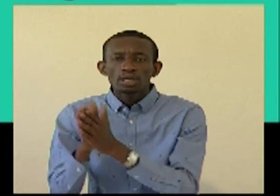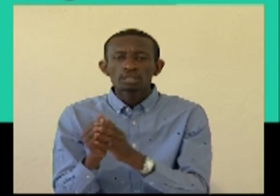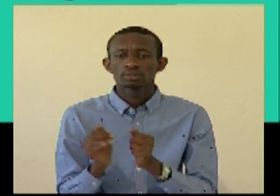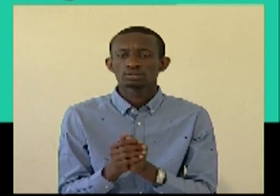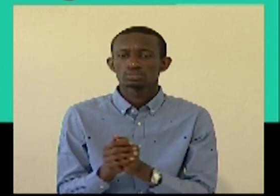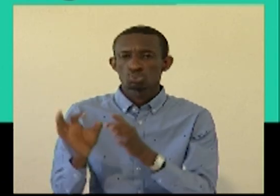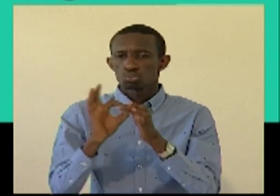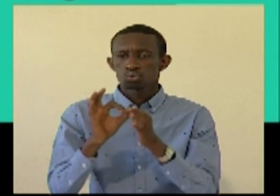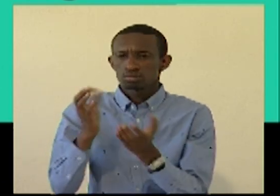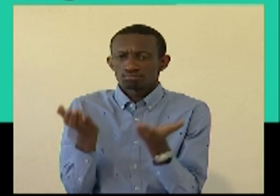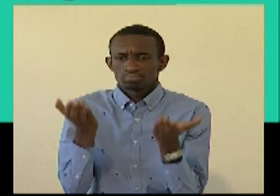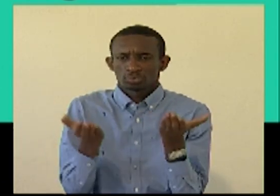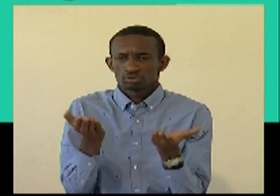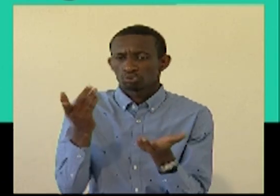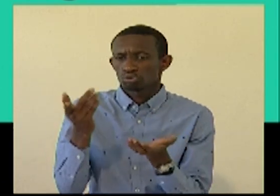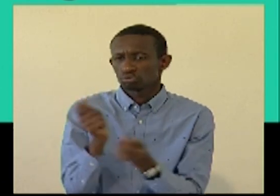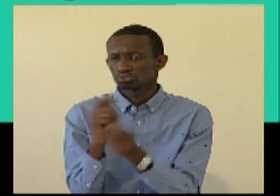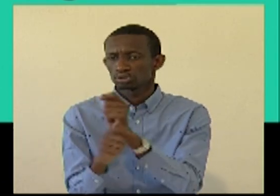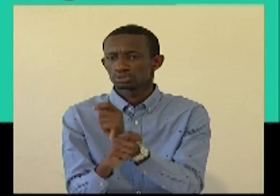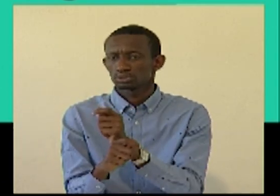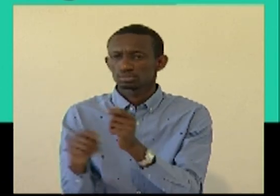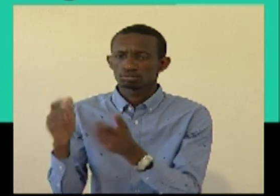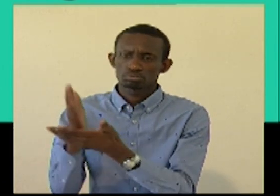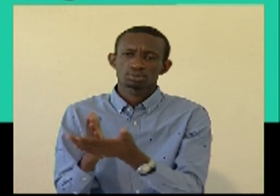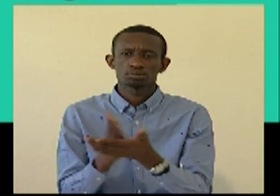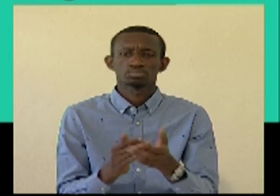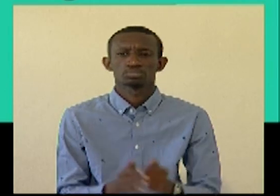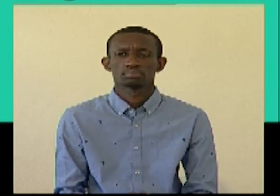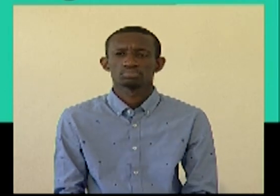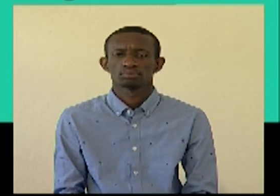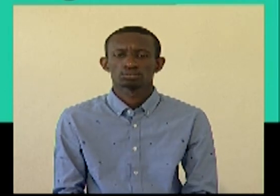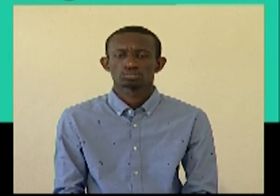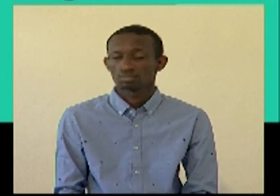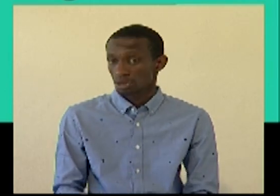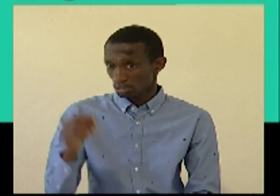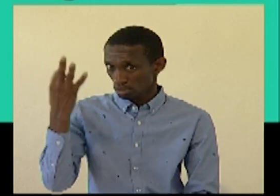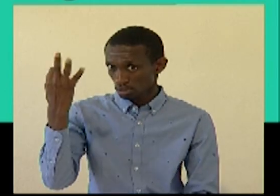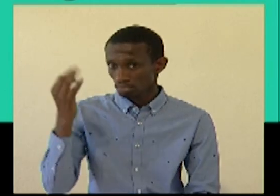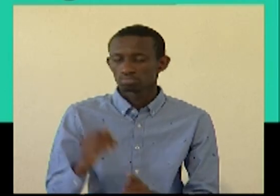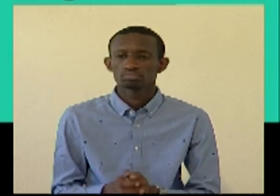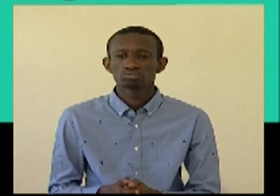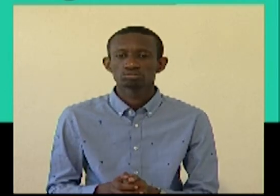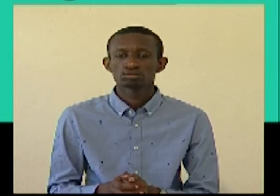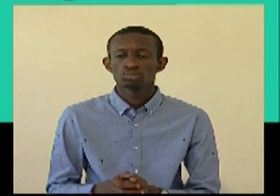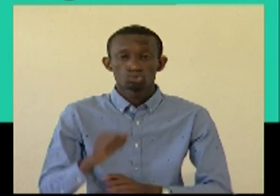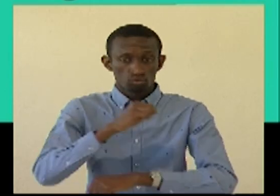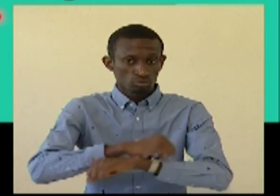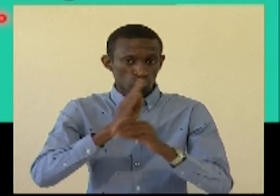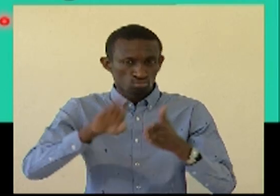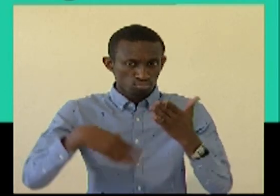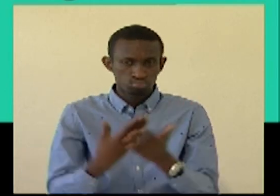We will look at this in details. And number 3, you should be able to determine the number